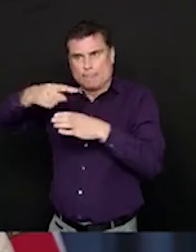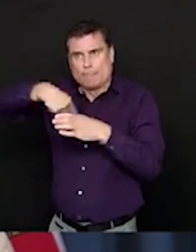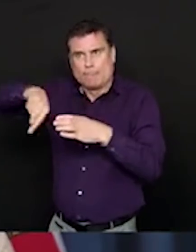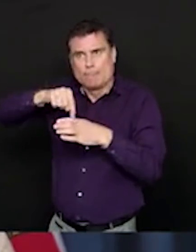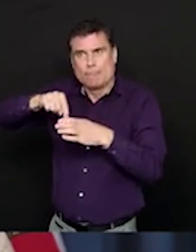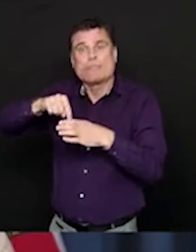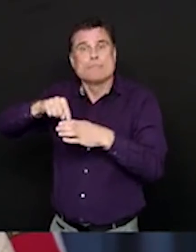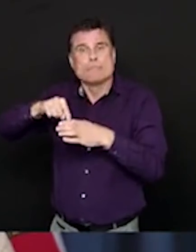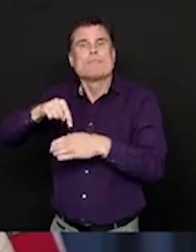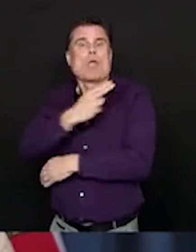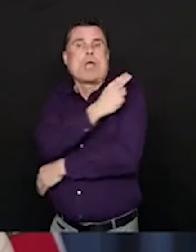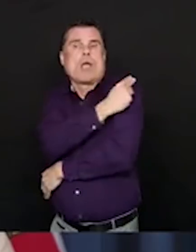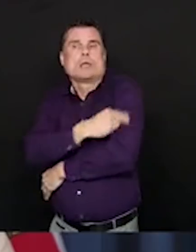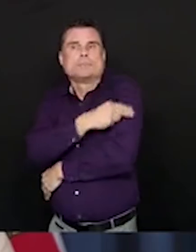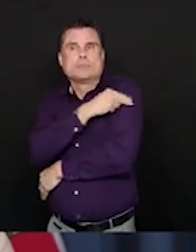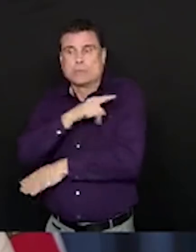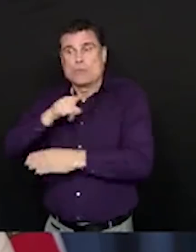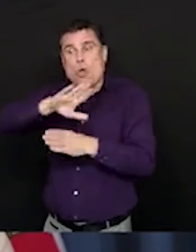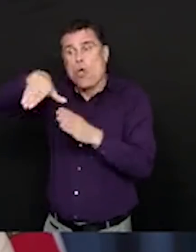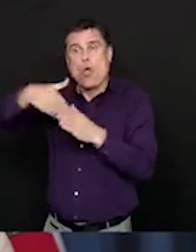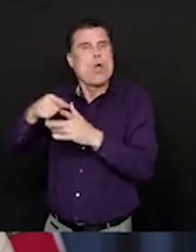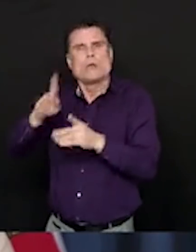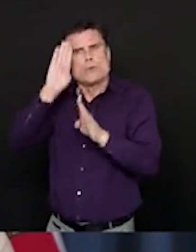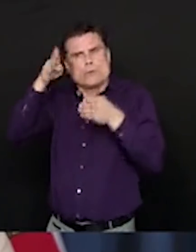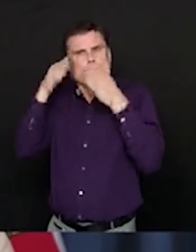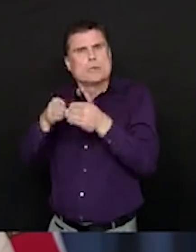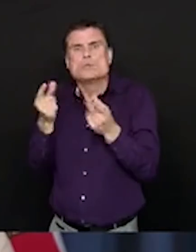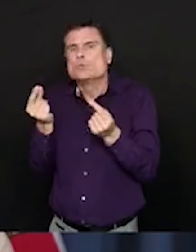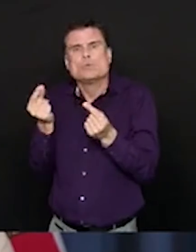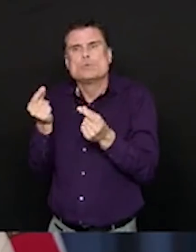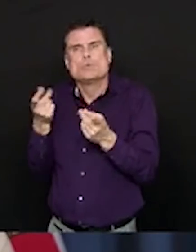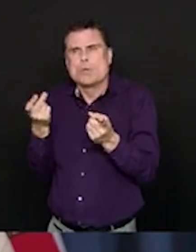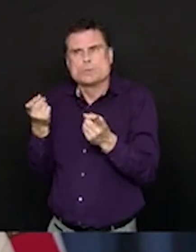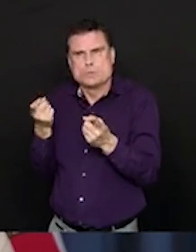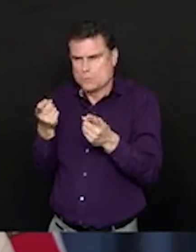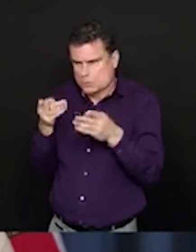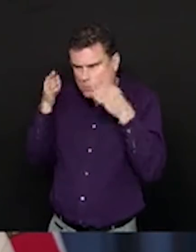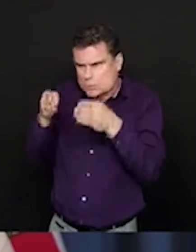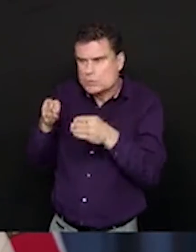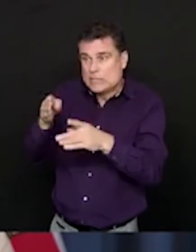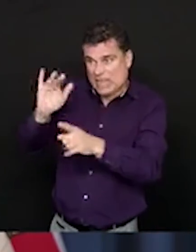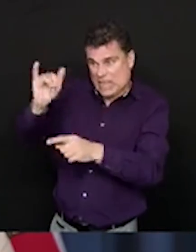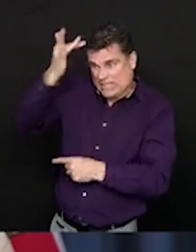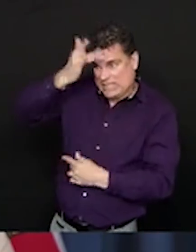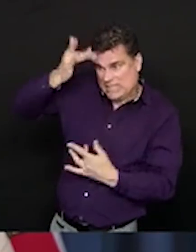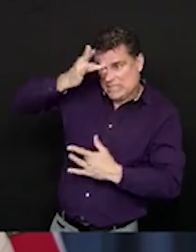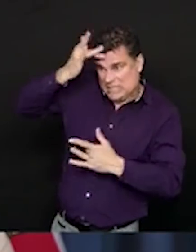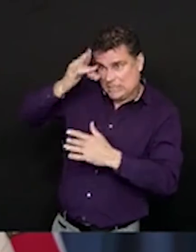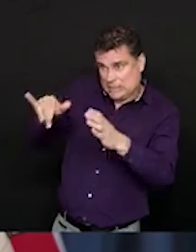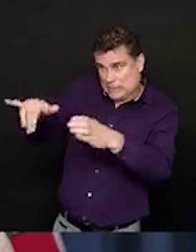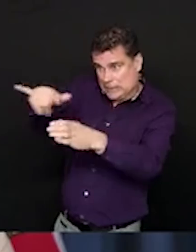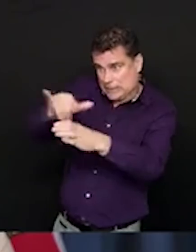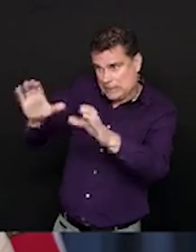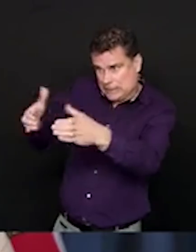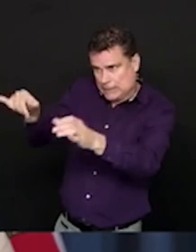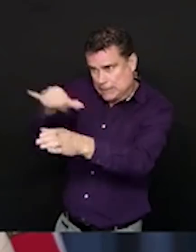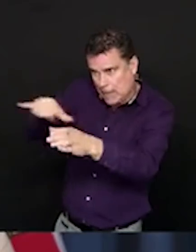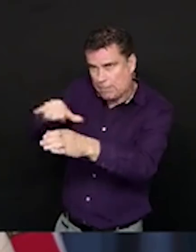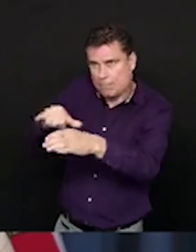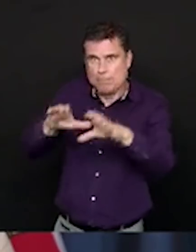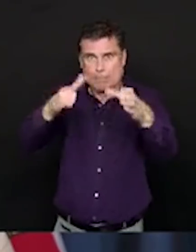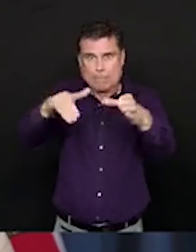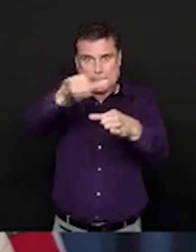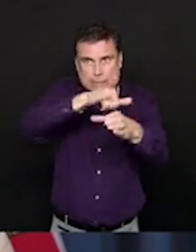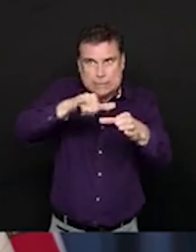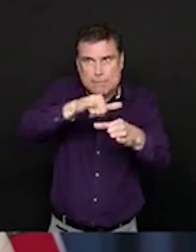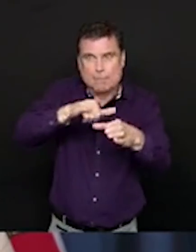eye protection for the duration of their shift. We had that same thing happening with the paramedics, where we advised the paramedics that they